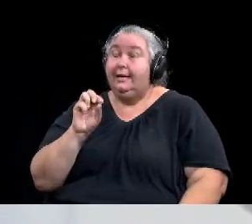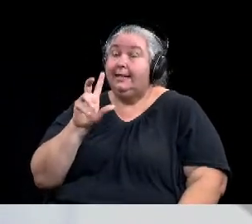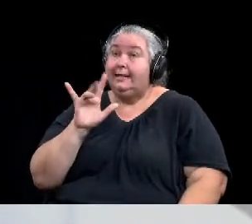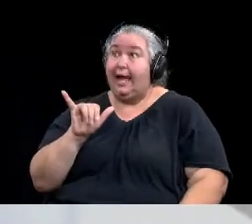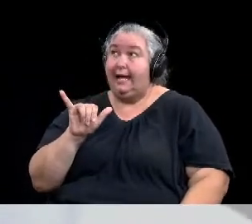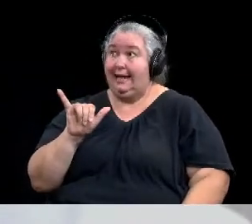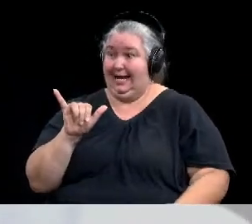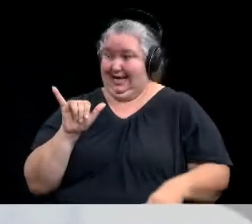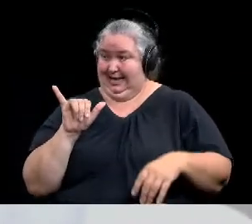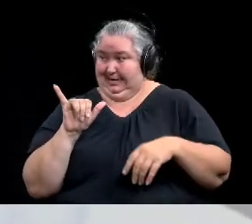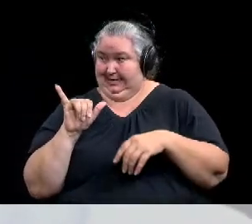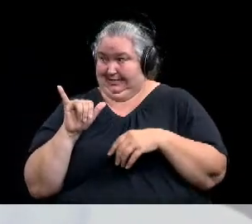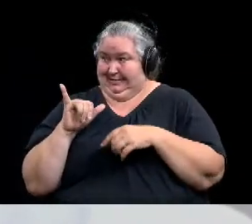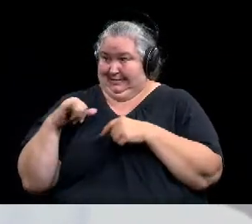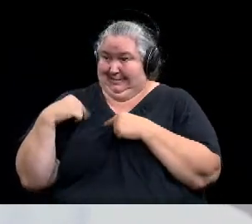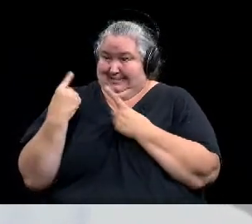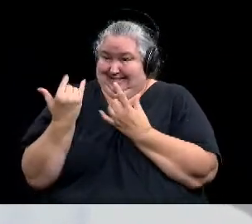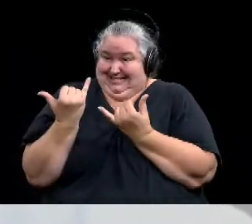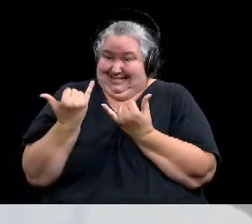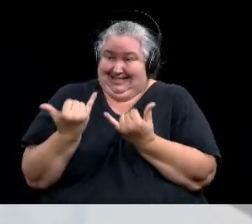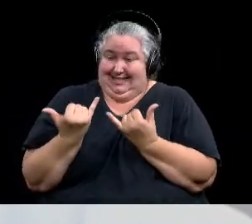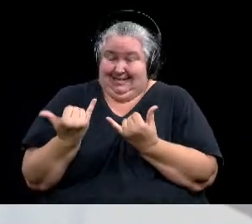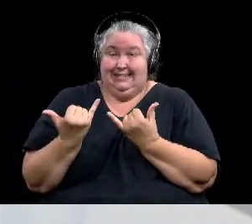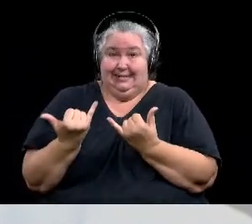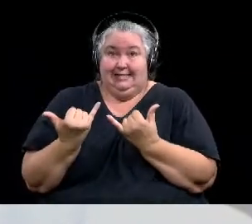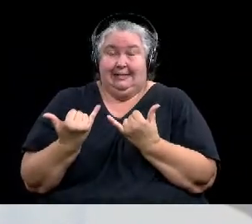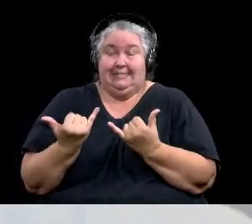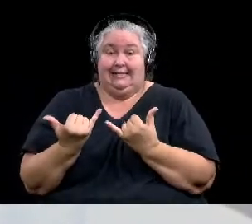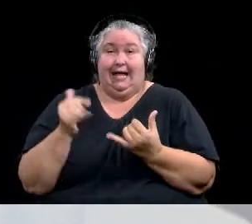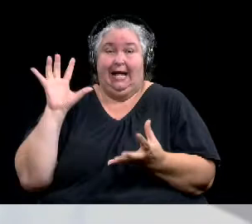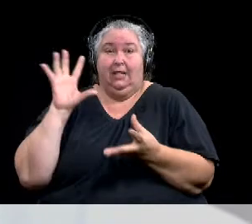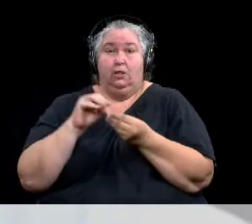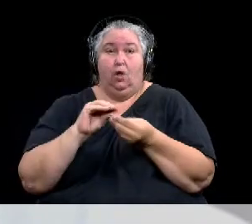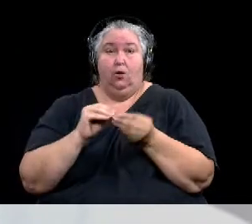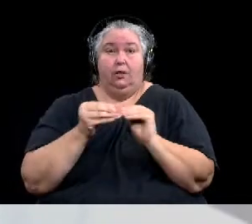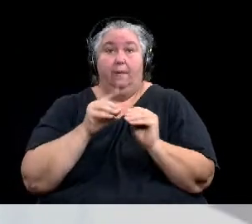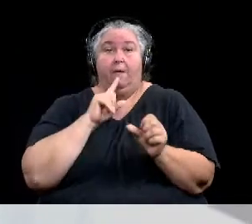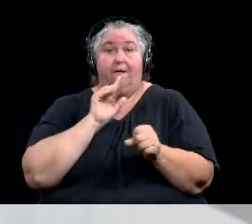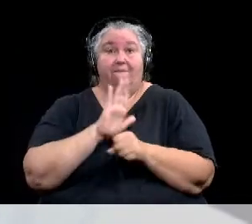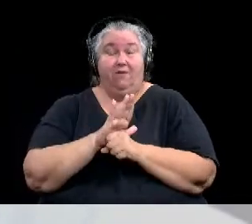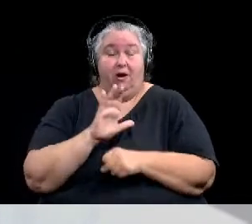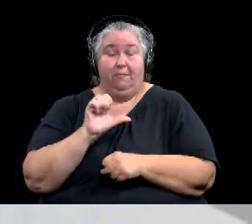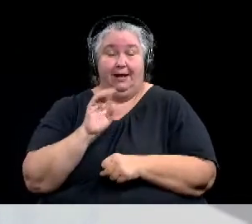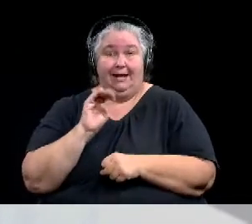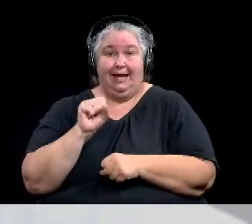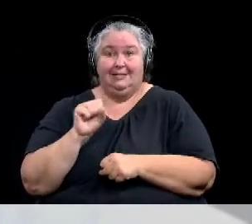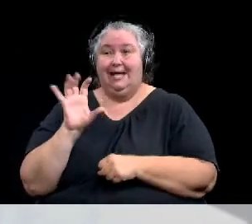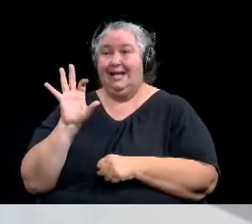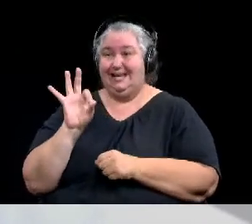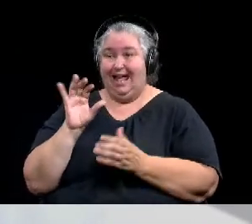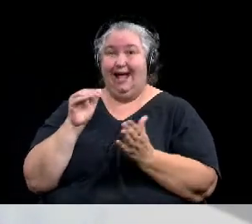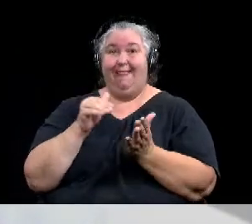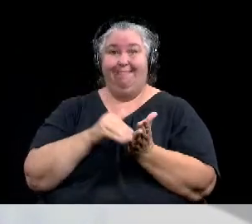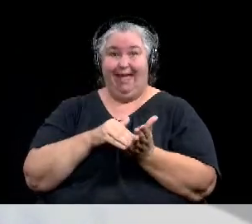of this afternoon. The total number of confirmed cases is